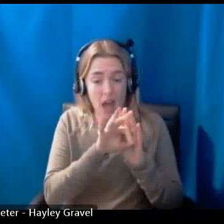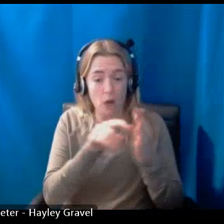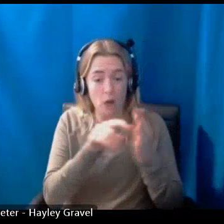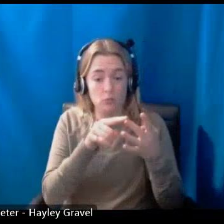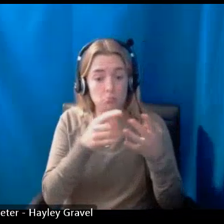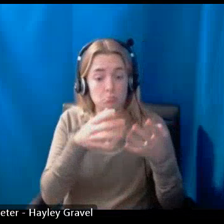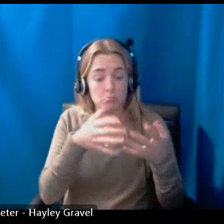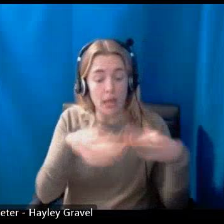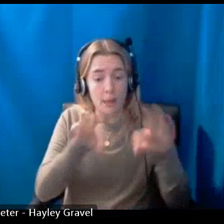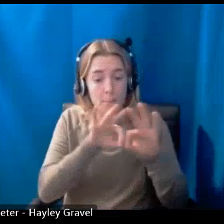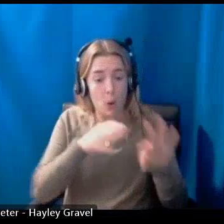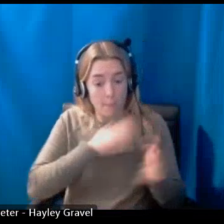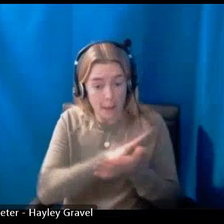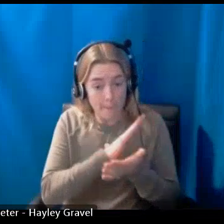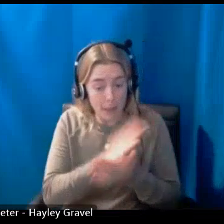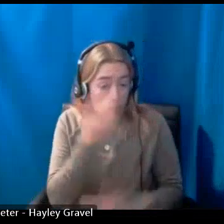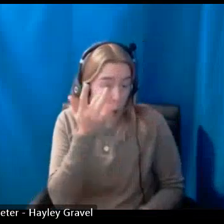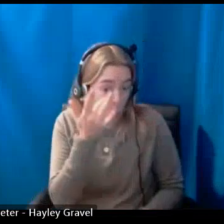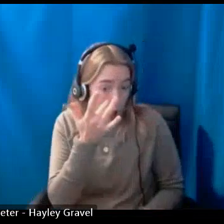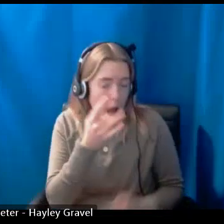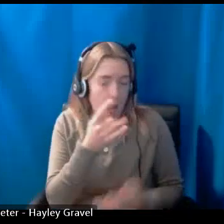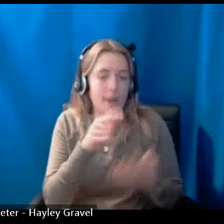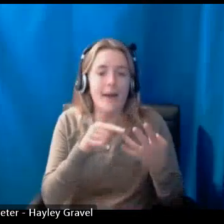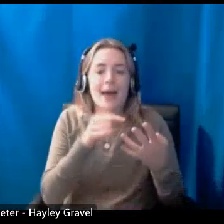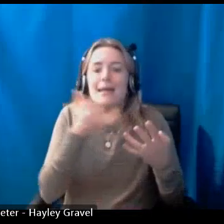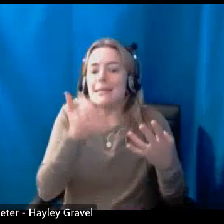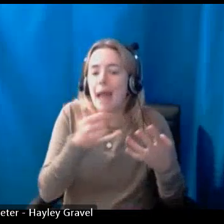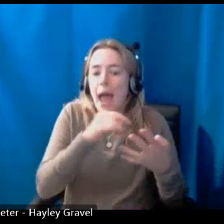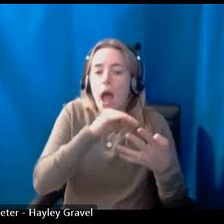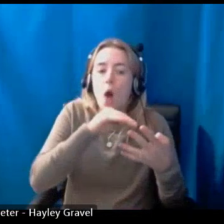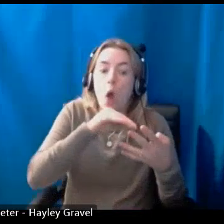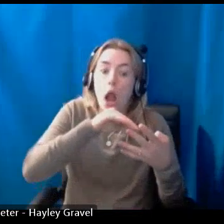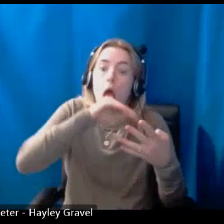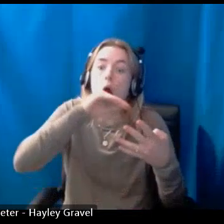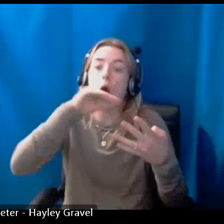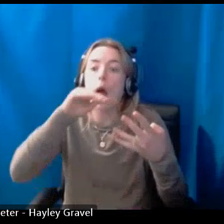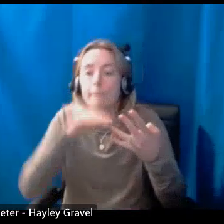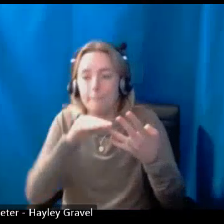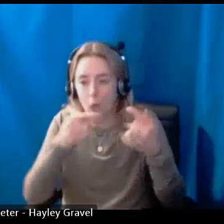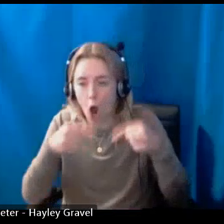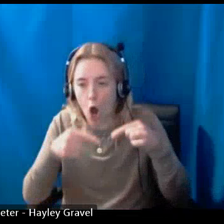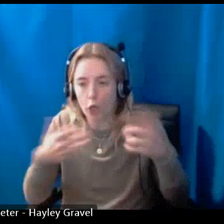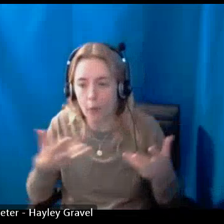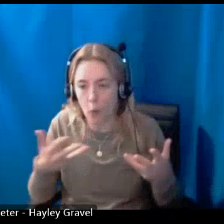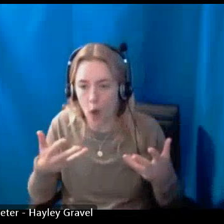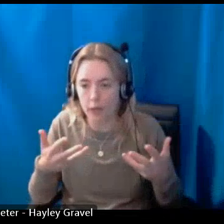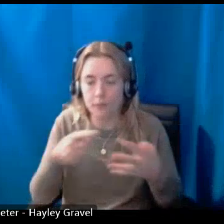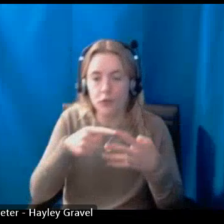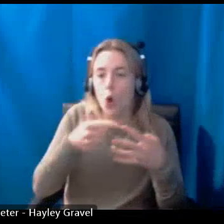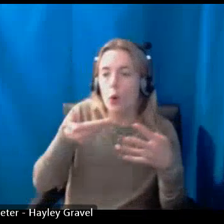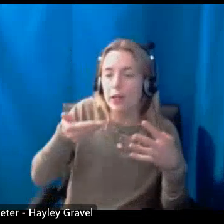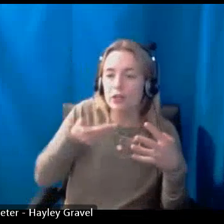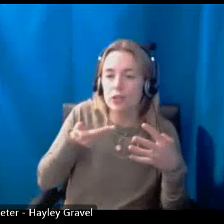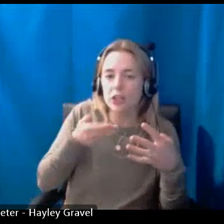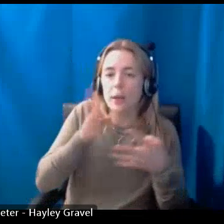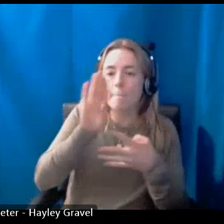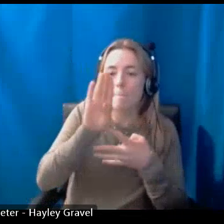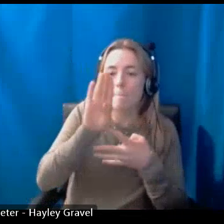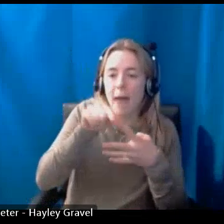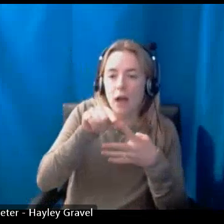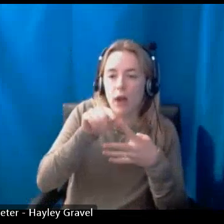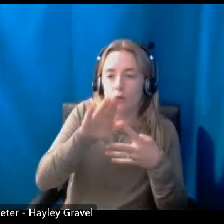tell you what my argument is. Okay. So basically it's your introduction, which is giving us the background of your topic,